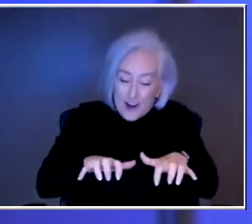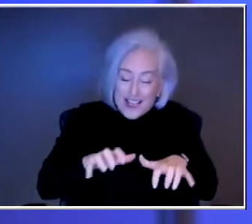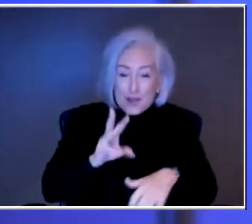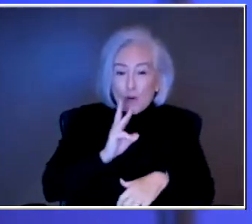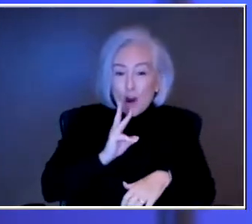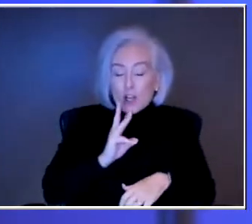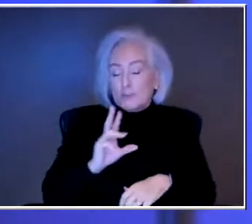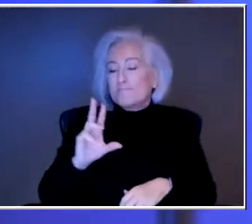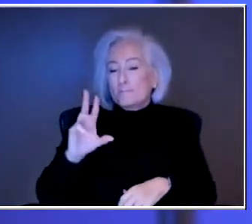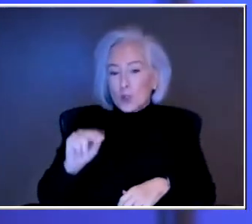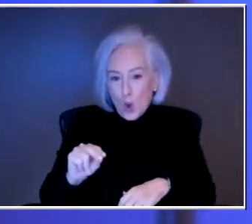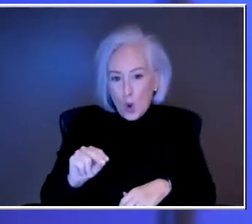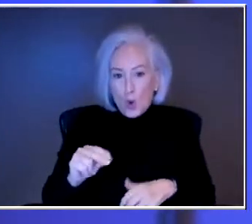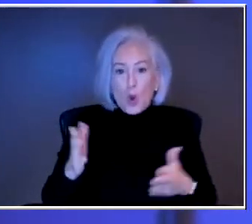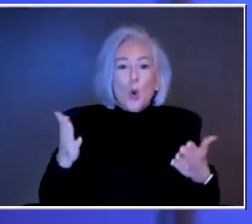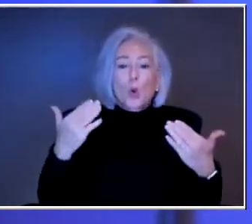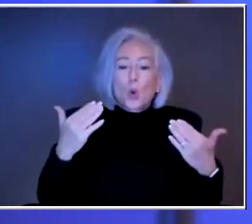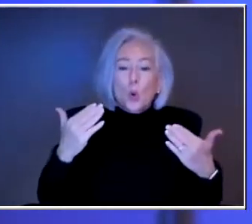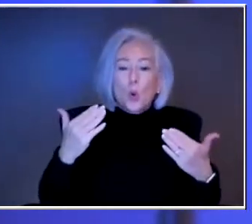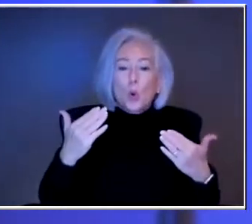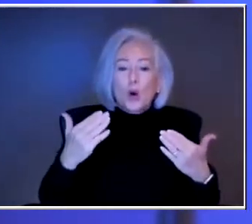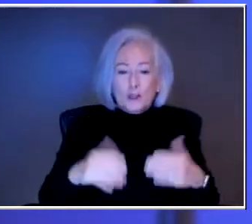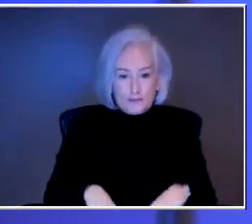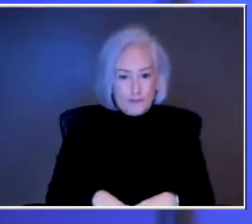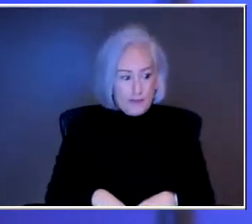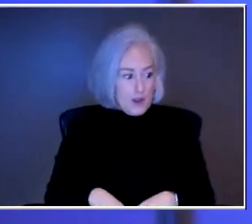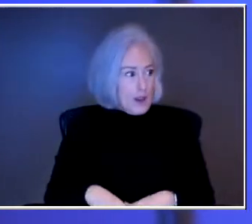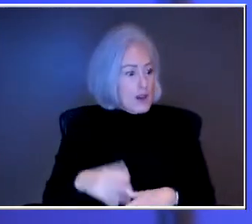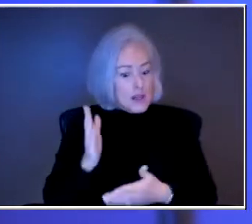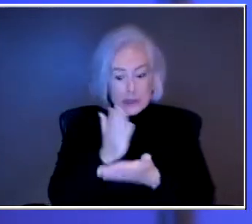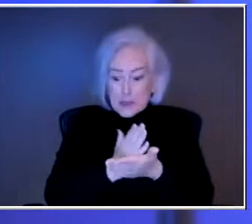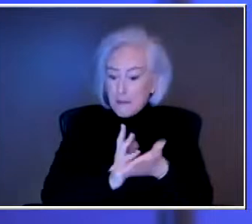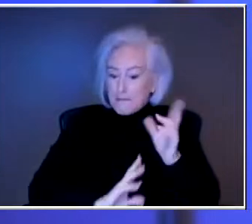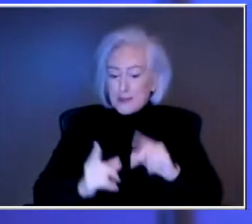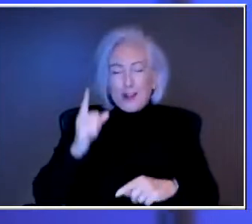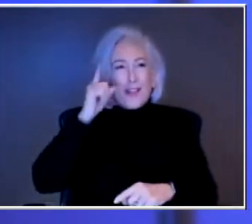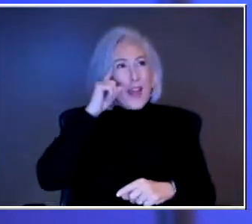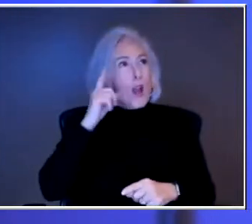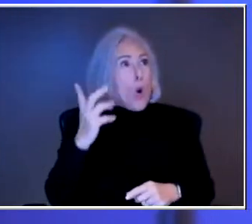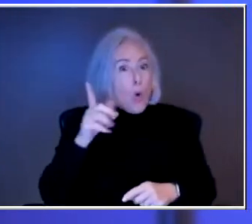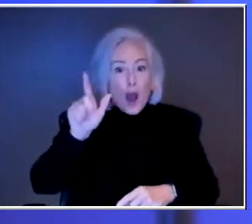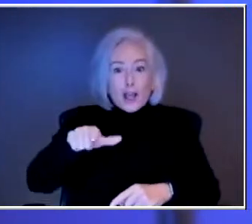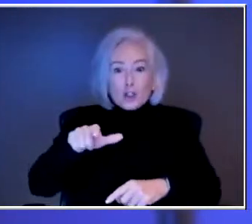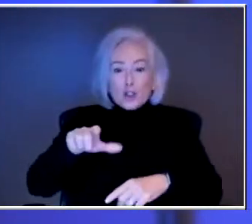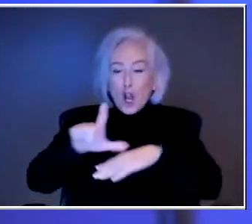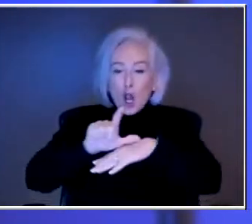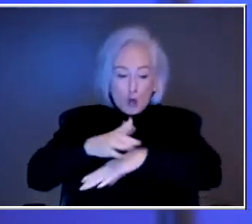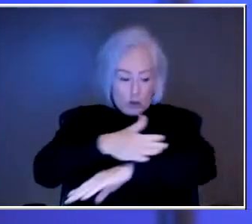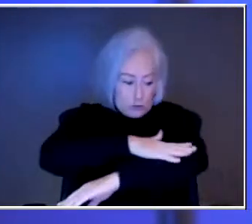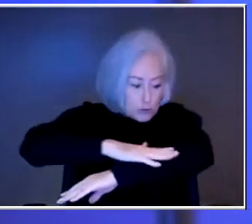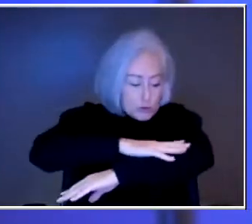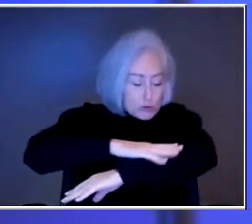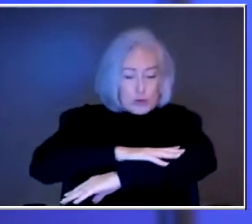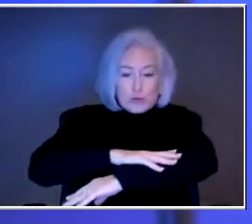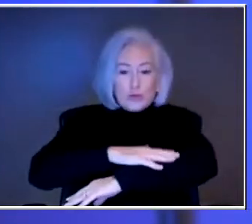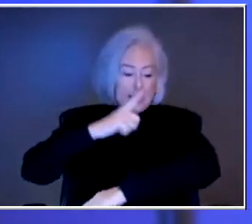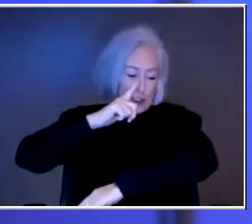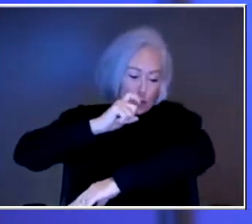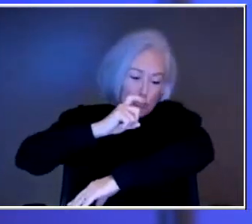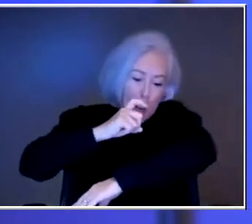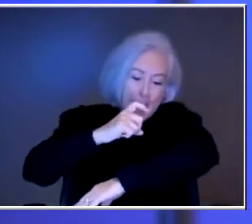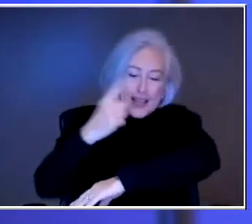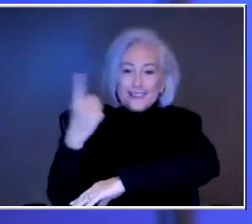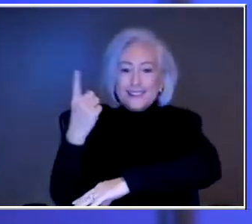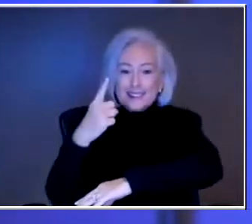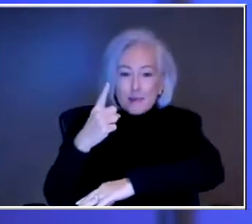to apply different ointments or even butter. We don't want you to apply butter or ointments or sprays or anything like that.